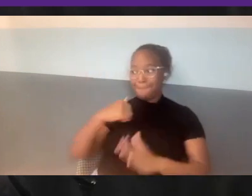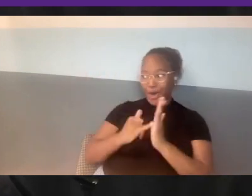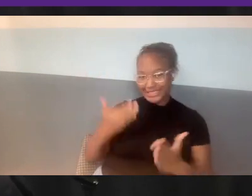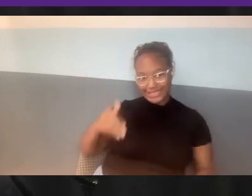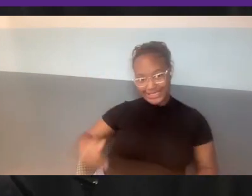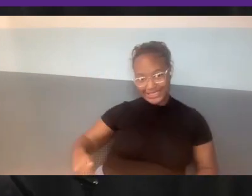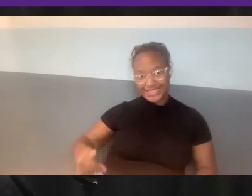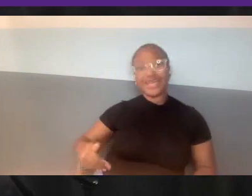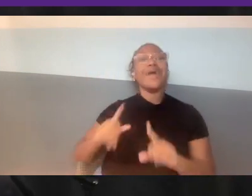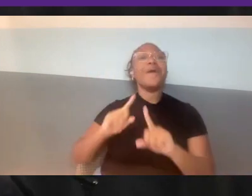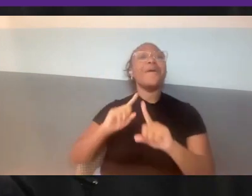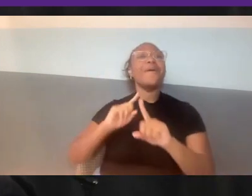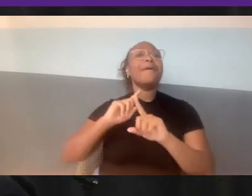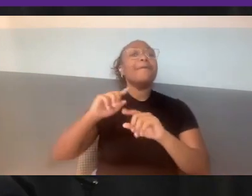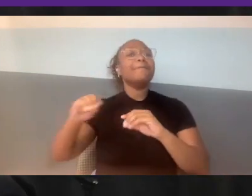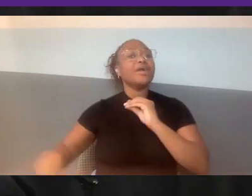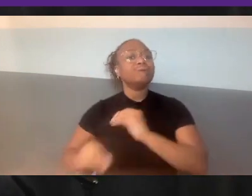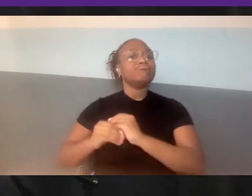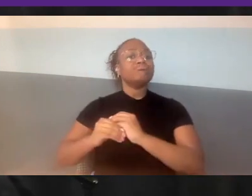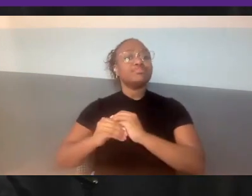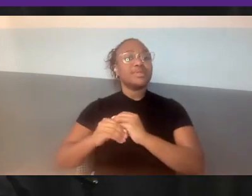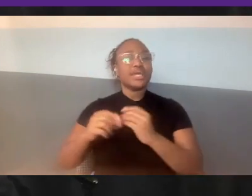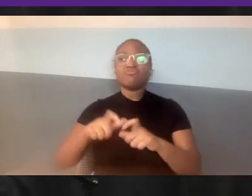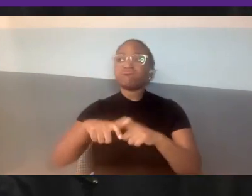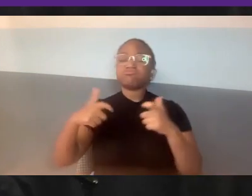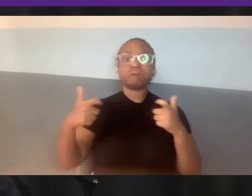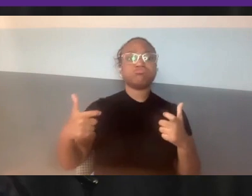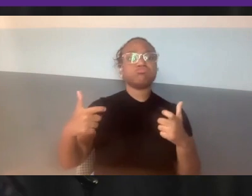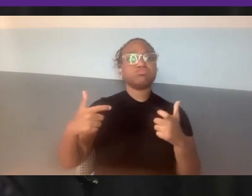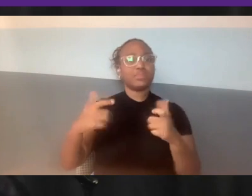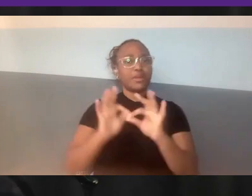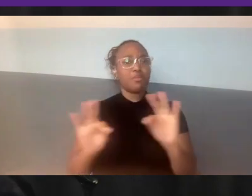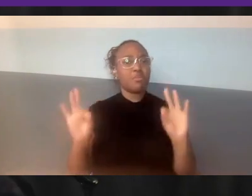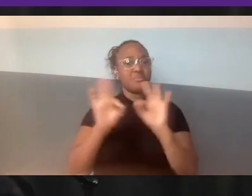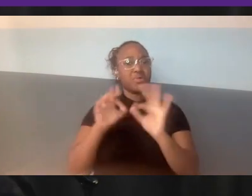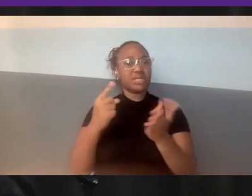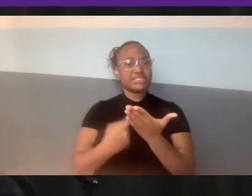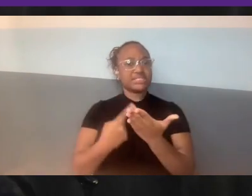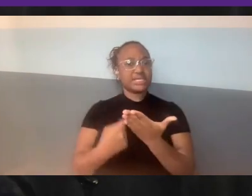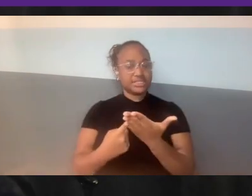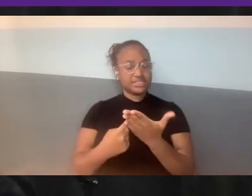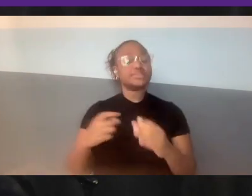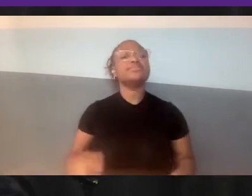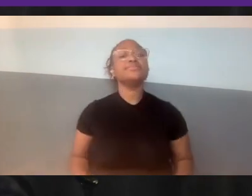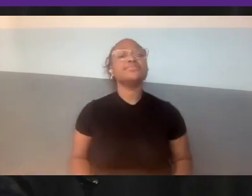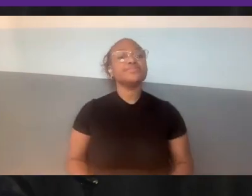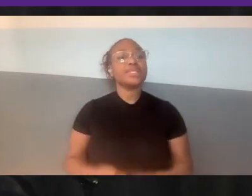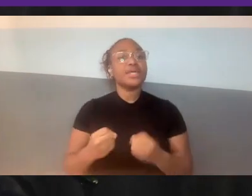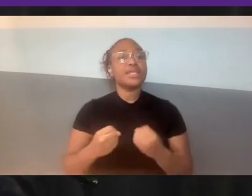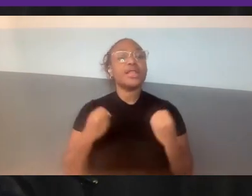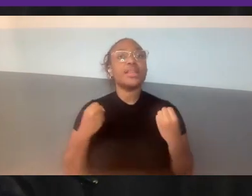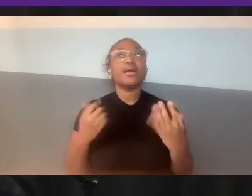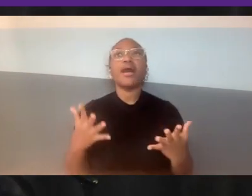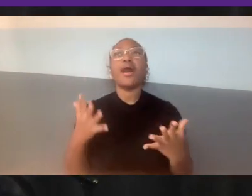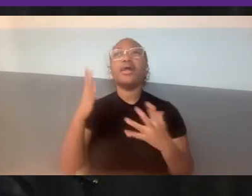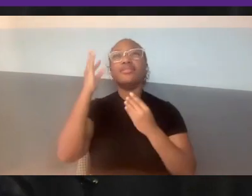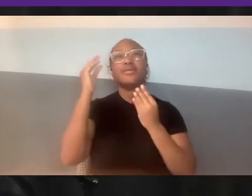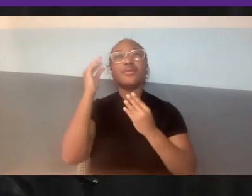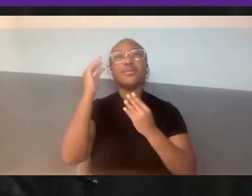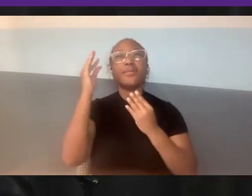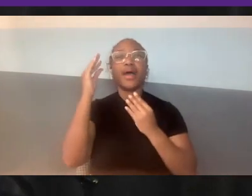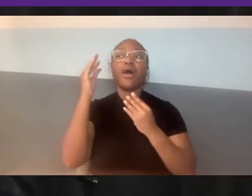larger conversations. And a lot of this thinking is borrowing